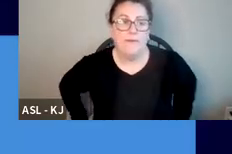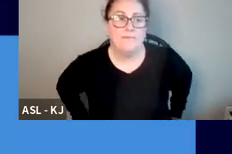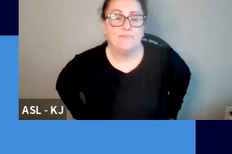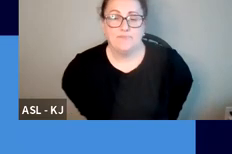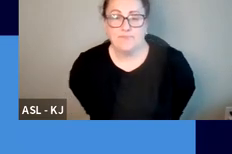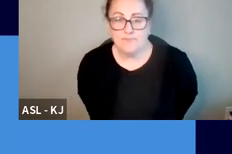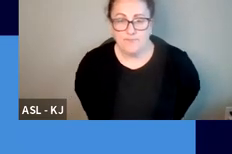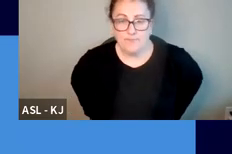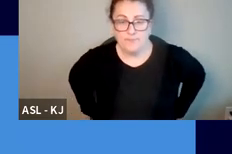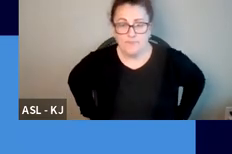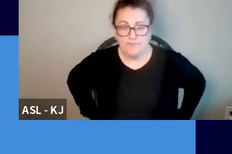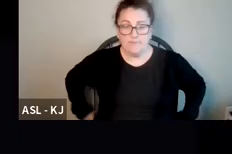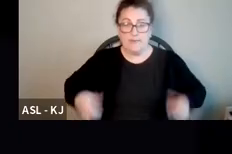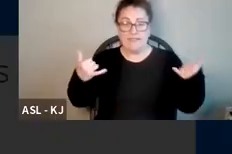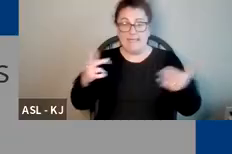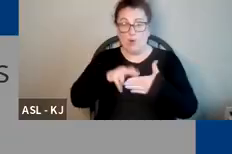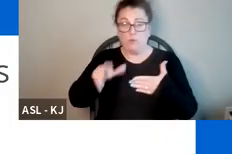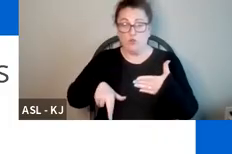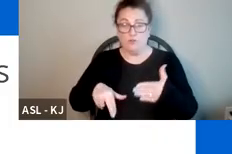All right, so let's get to the results.